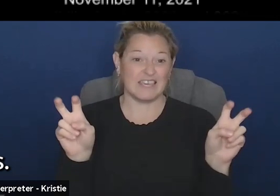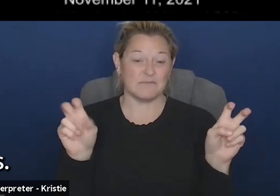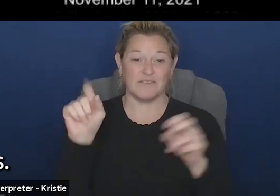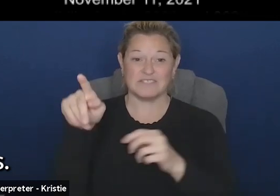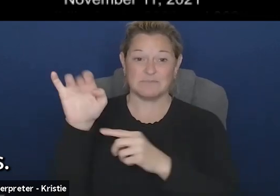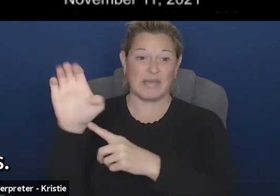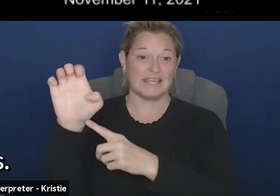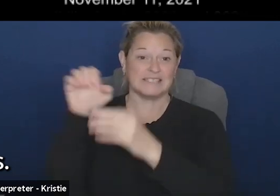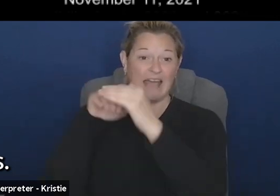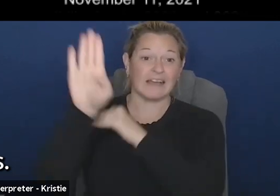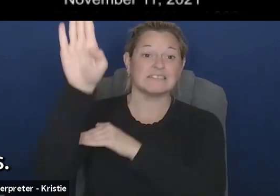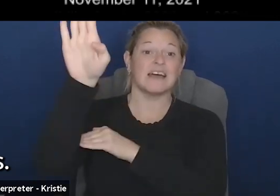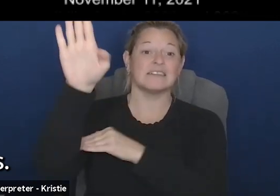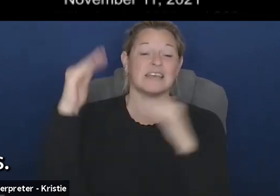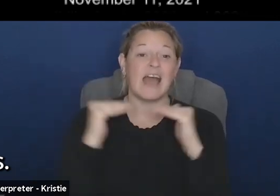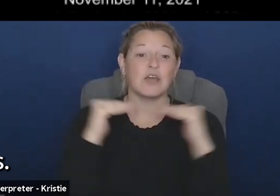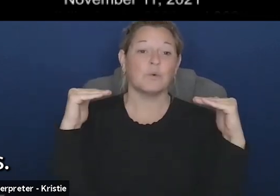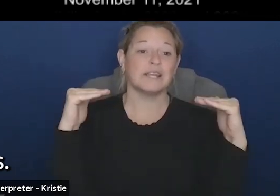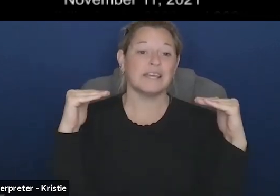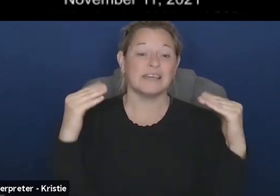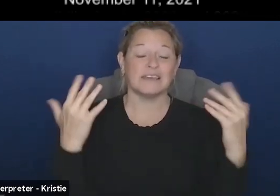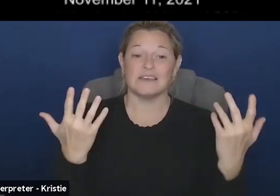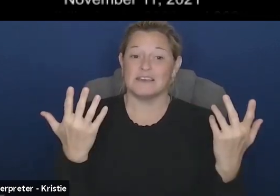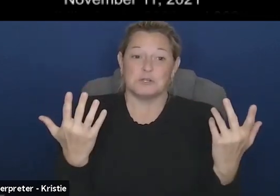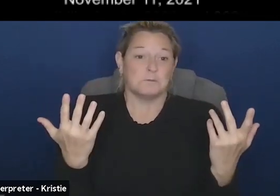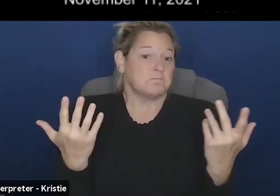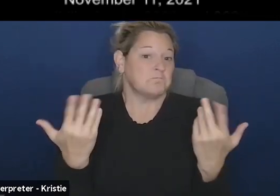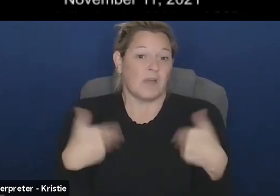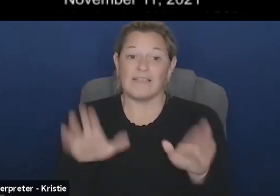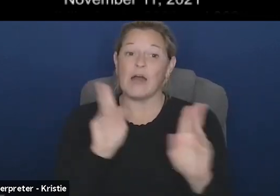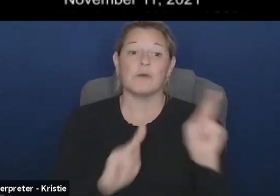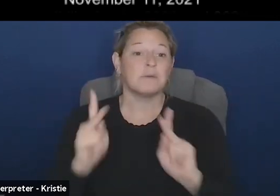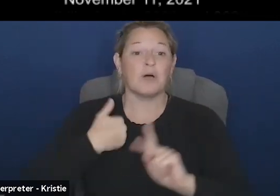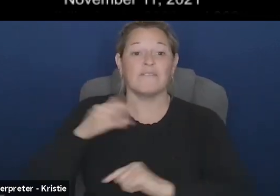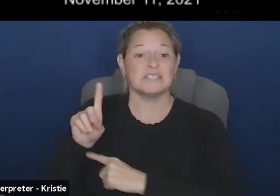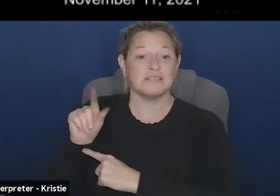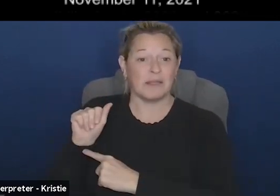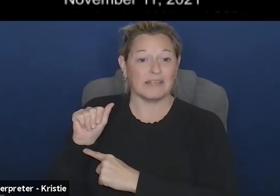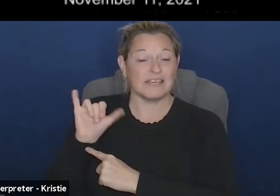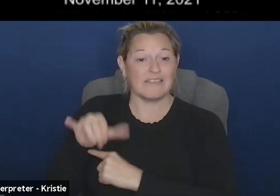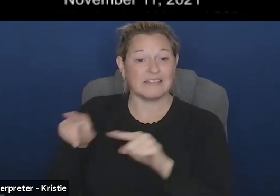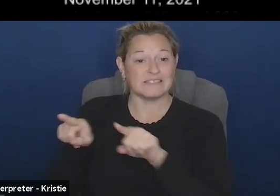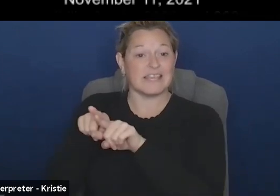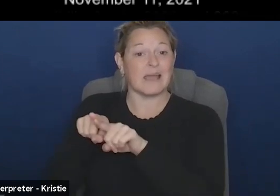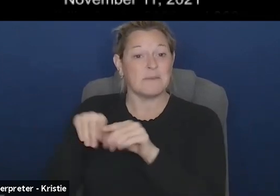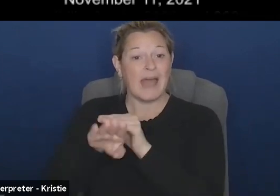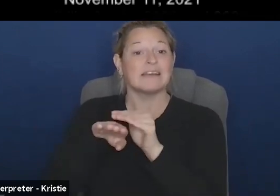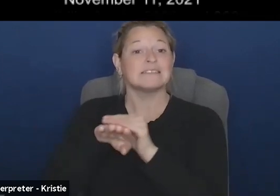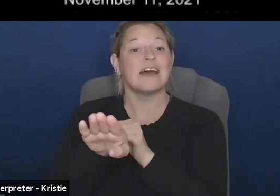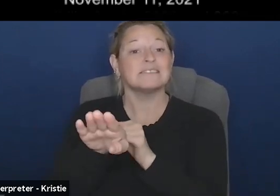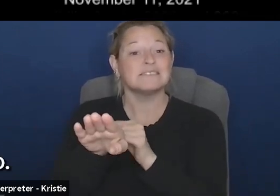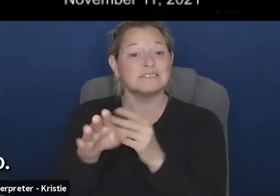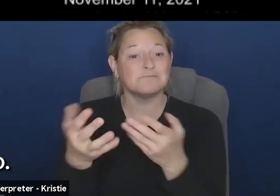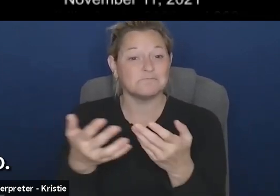and equity and equality of people with disabilities having having access to